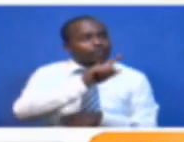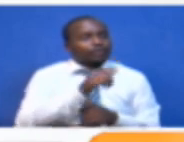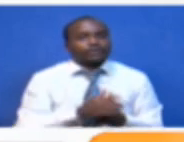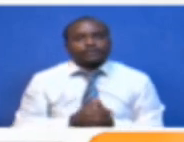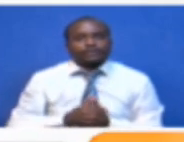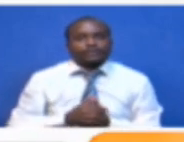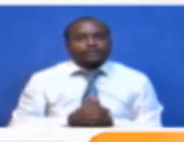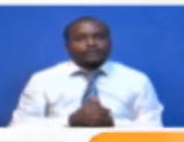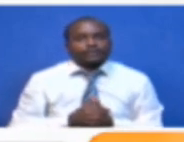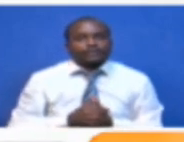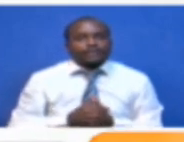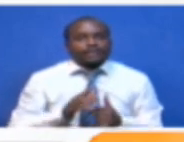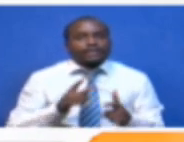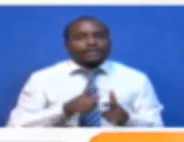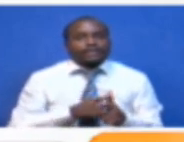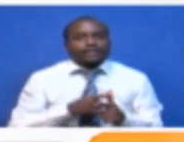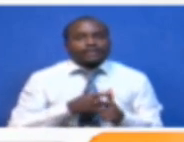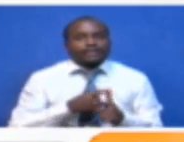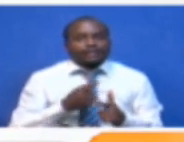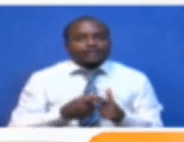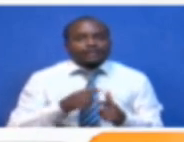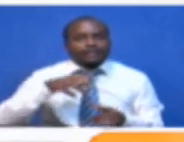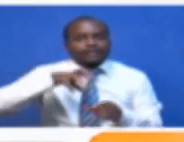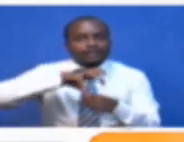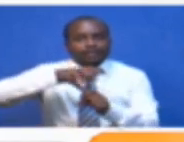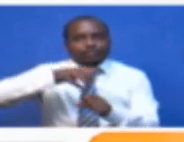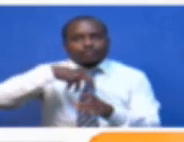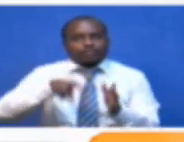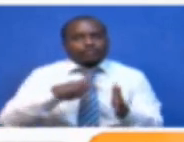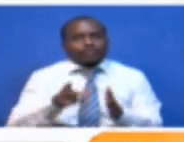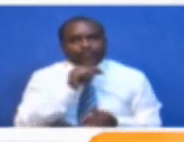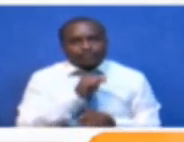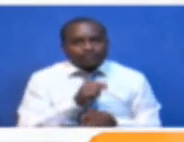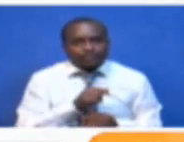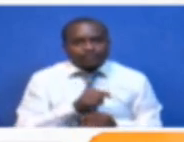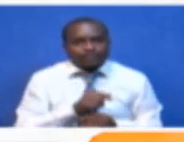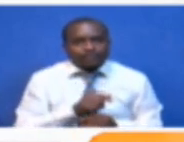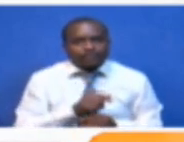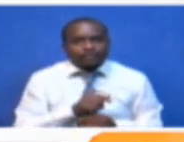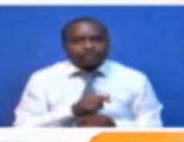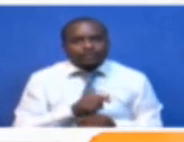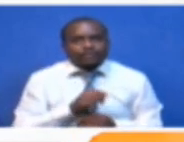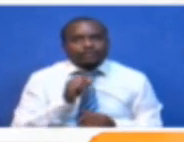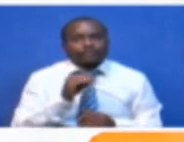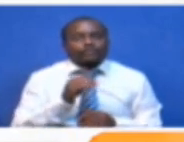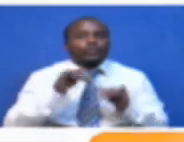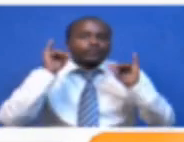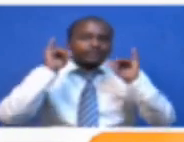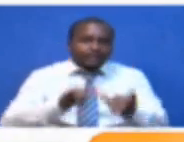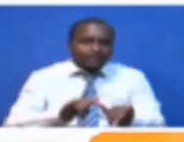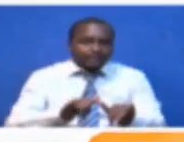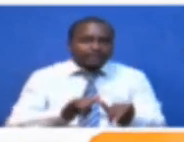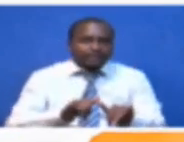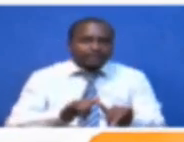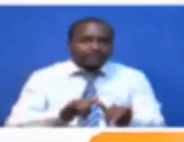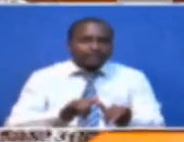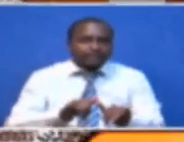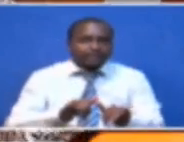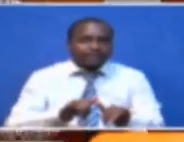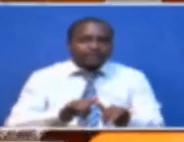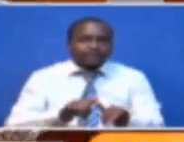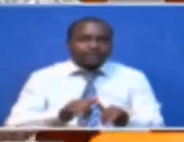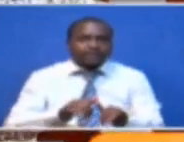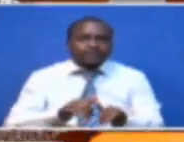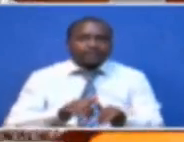then, we could not travel. Fimbo has fallen. Yes. So we had now to stay for some time in Honolulu,